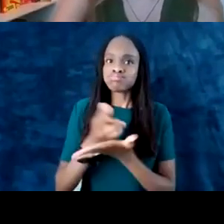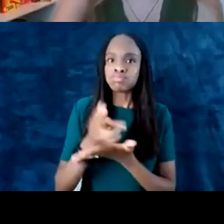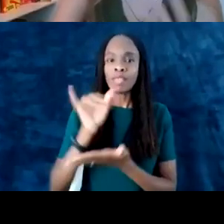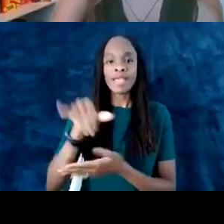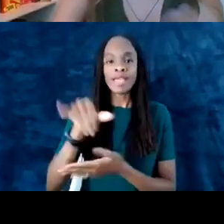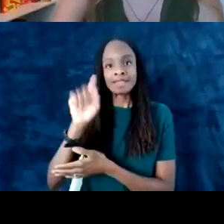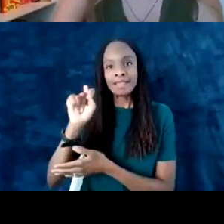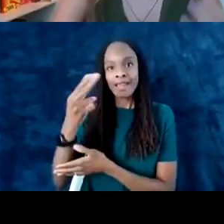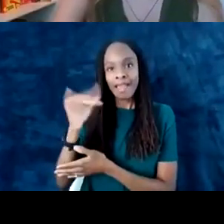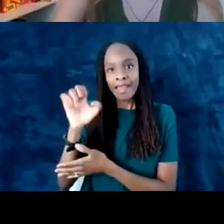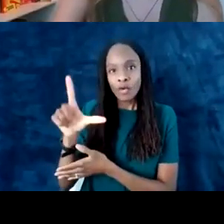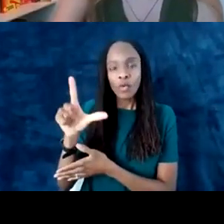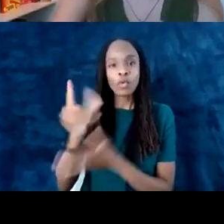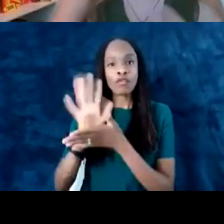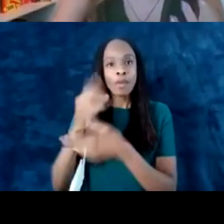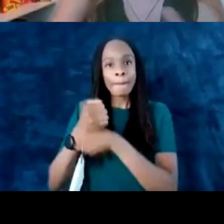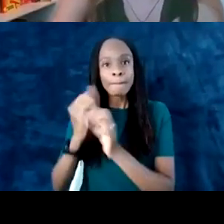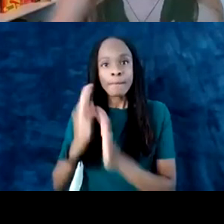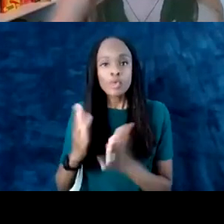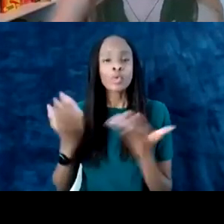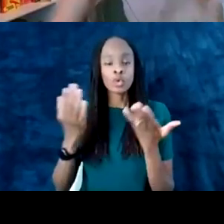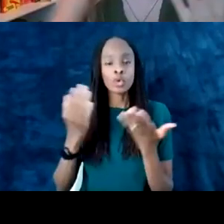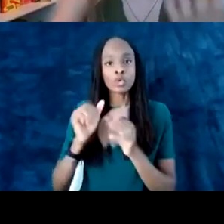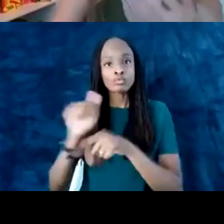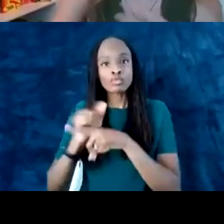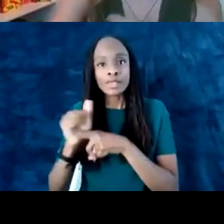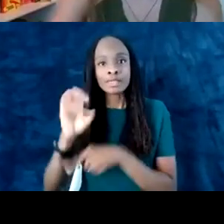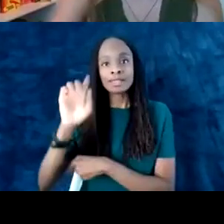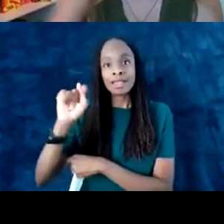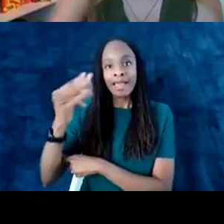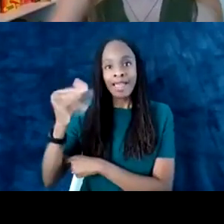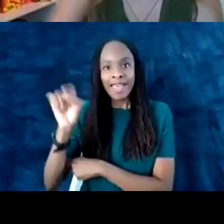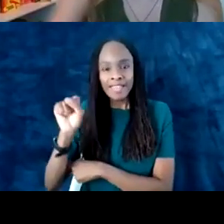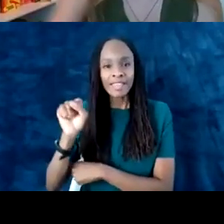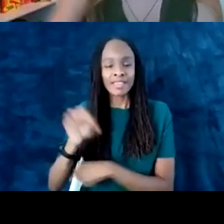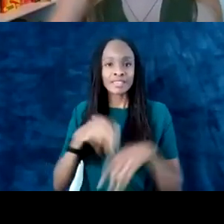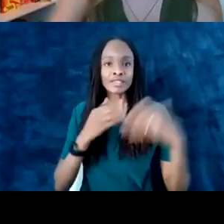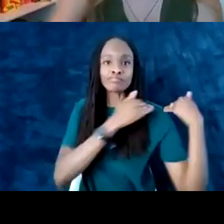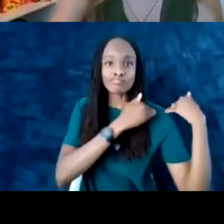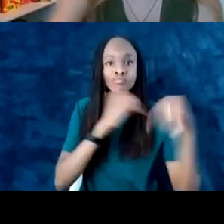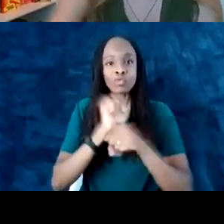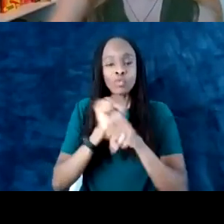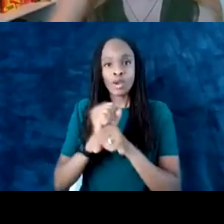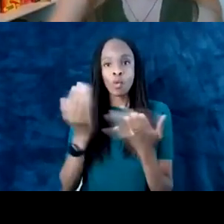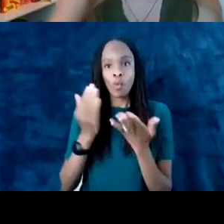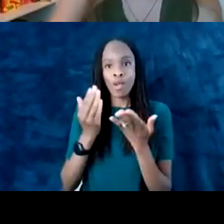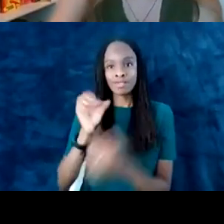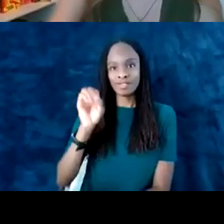that's fair use, filmmaker practices, ethics, accountability work, like the kind that Sonya is working on.